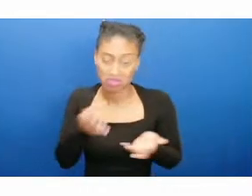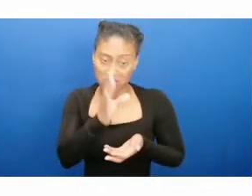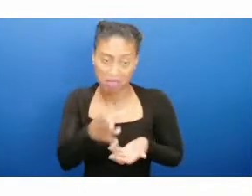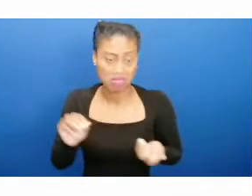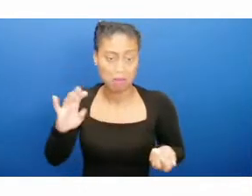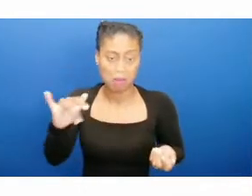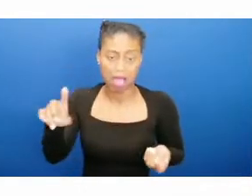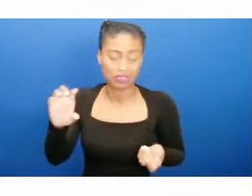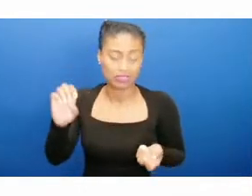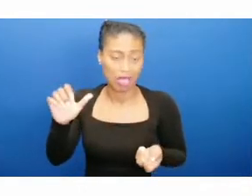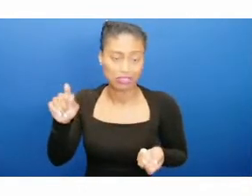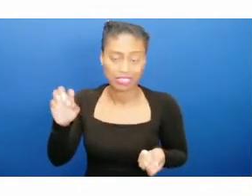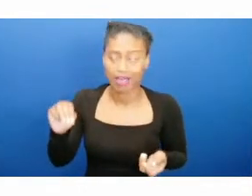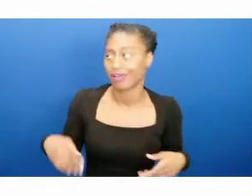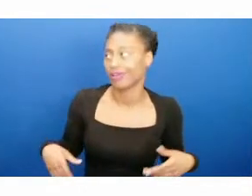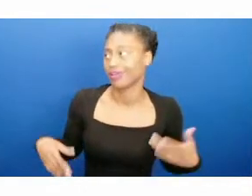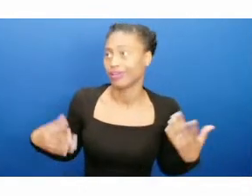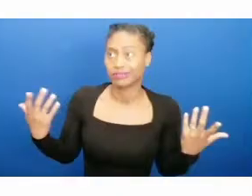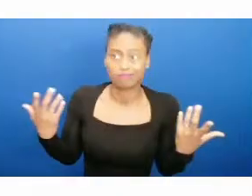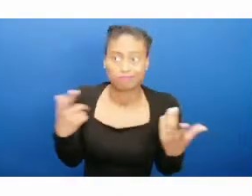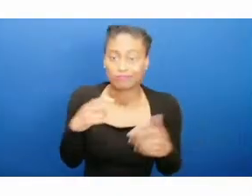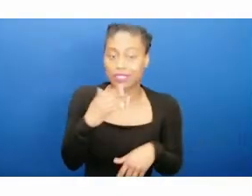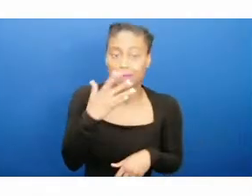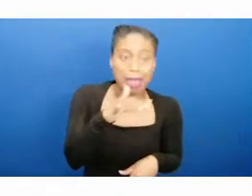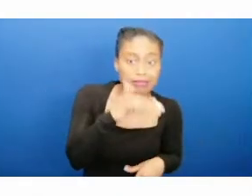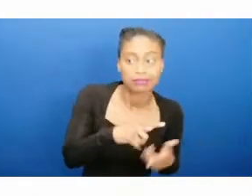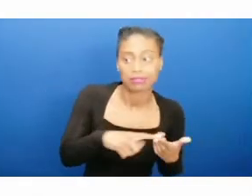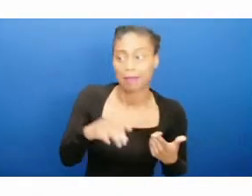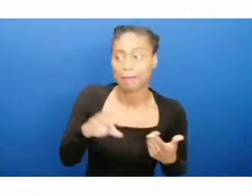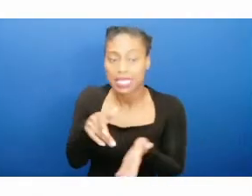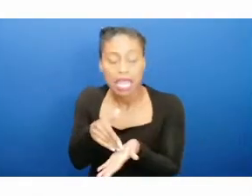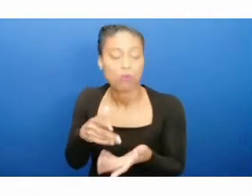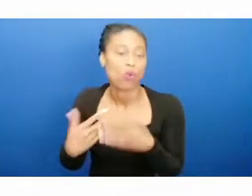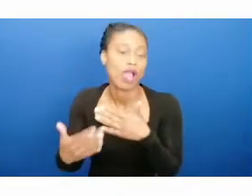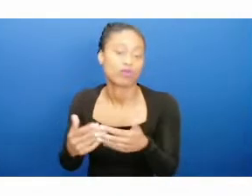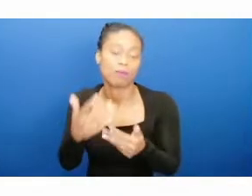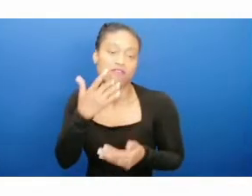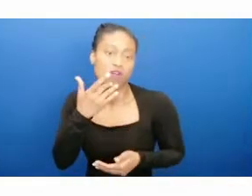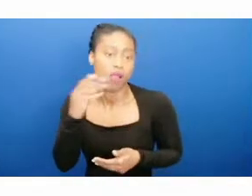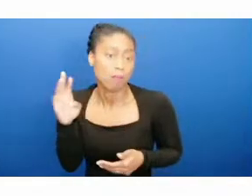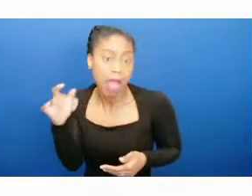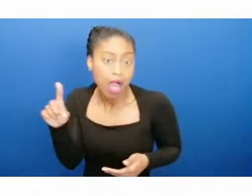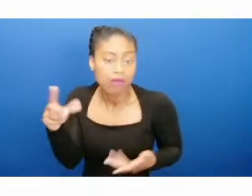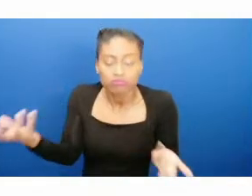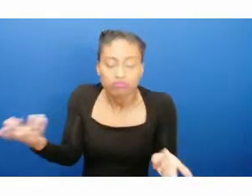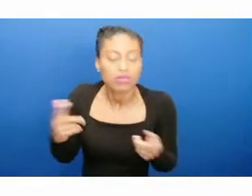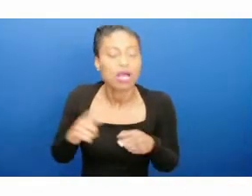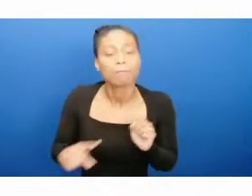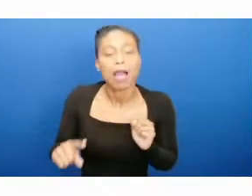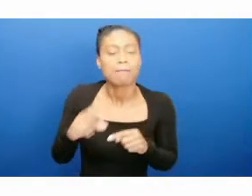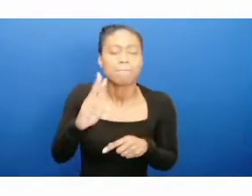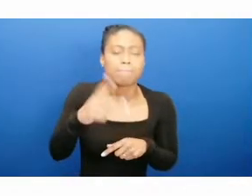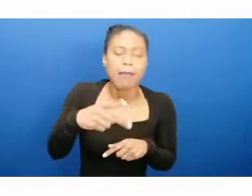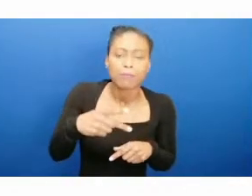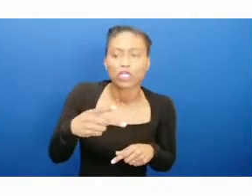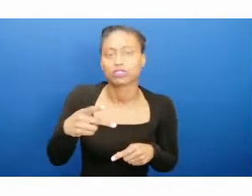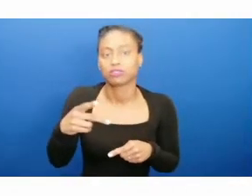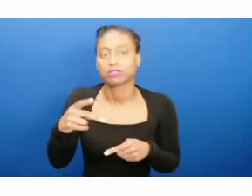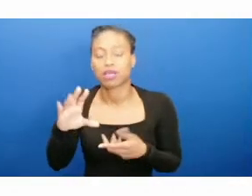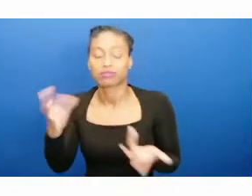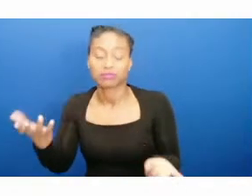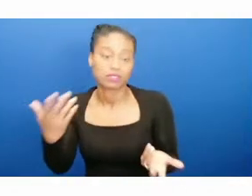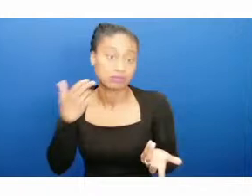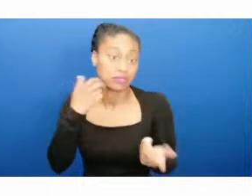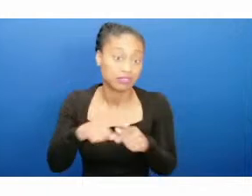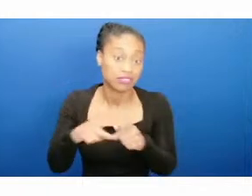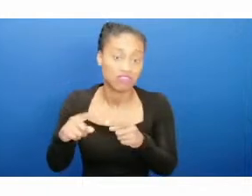salsa. You could get spicy, medium, whatever you prefer, but it just has peppers and onions and tomatoes, so it adds some tang